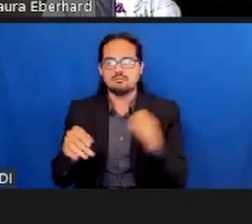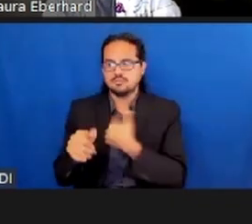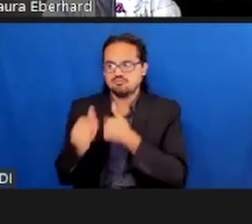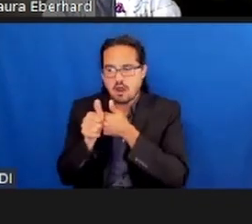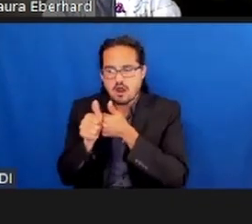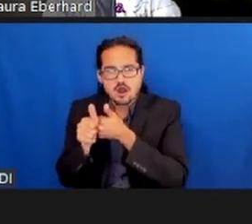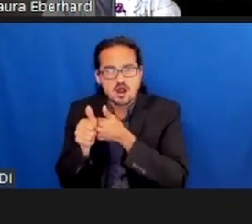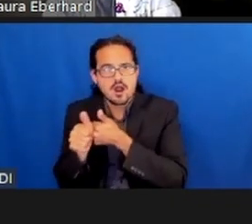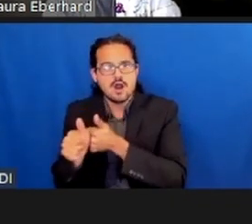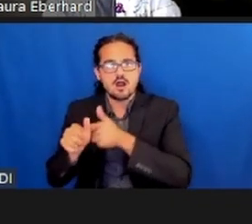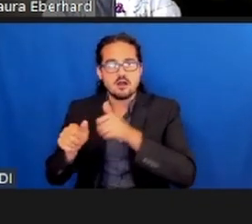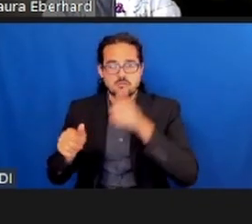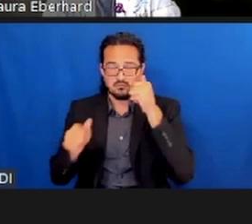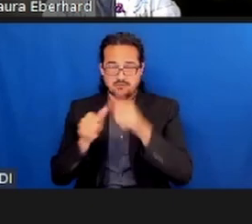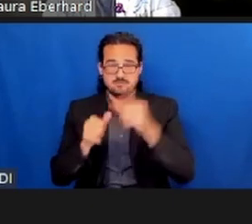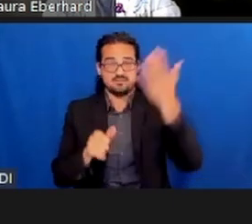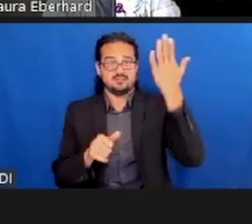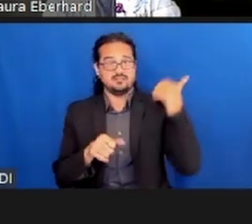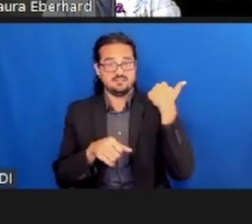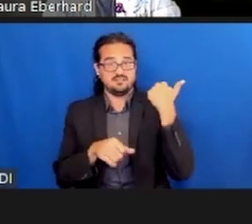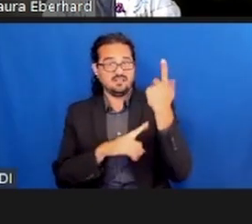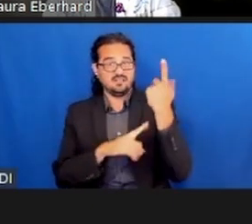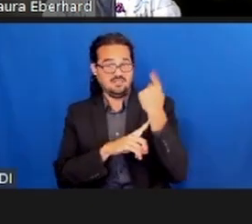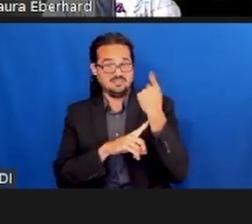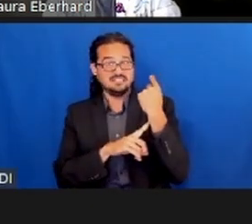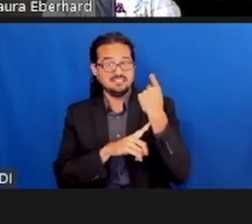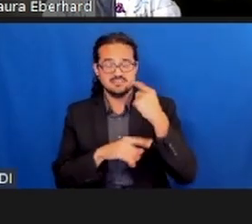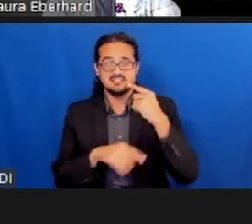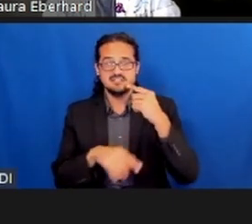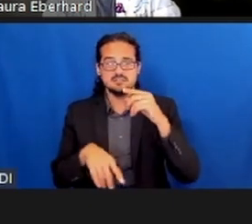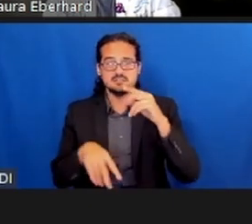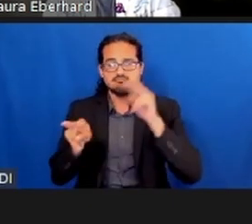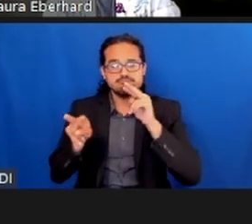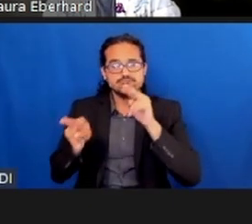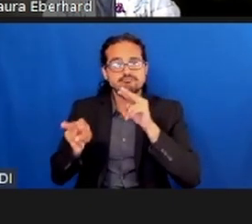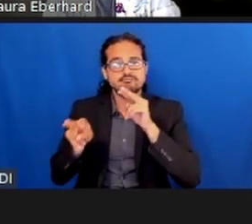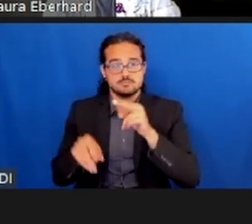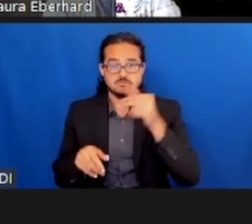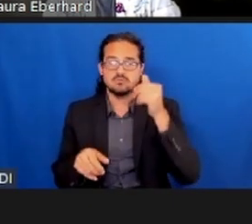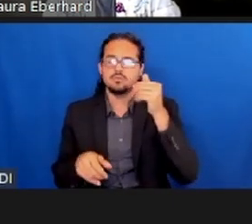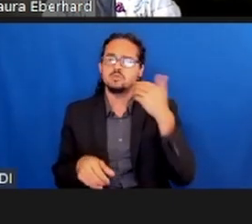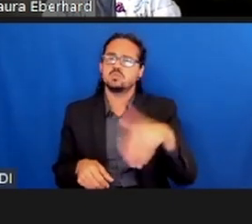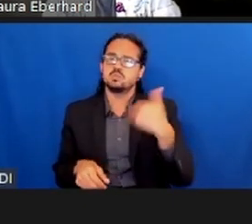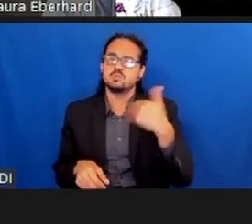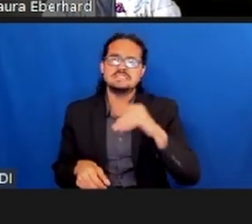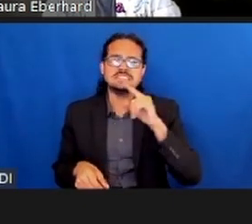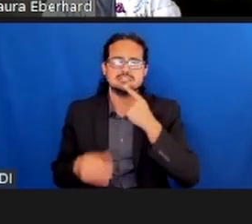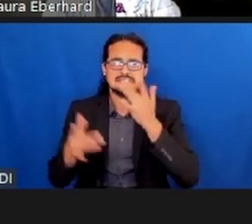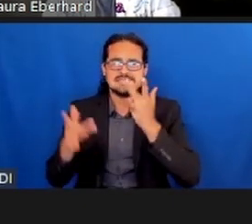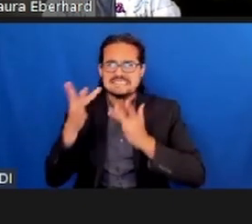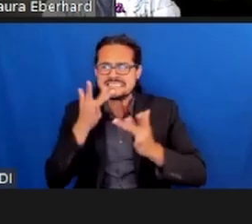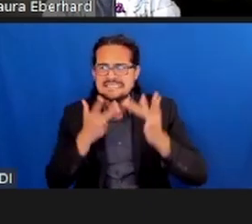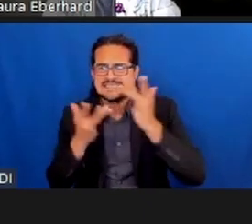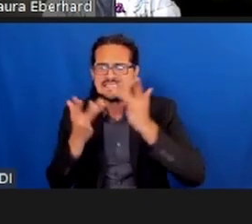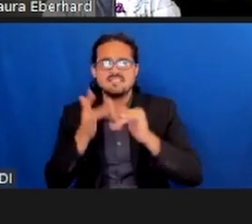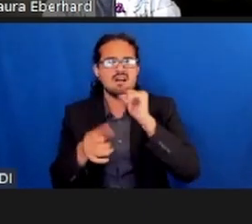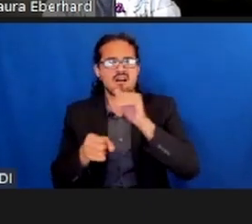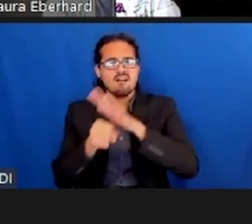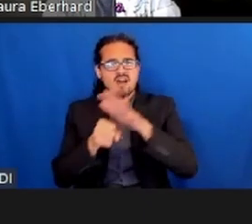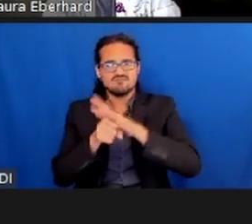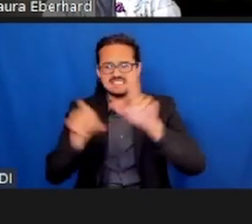pandemic. We know that there was a serious lack of testing resources early on, and it was really